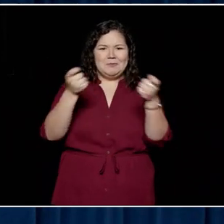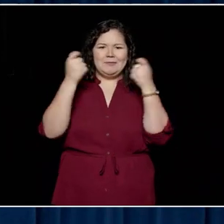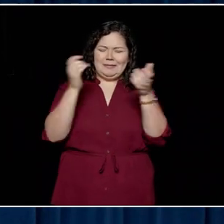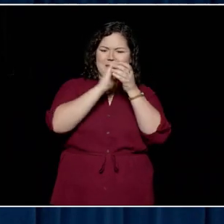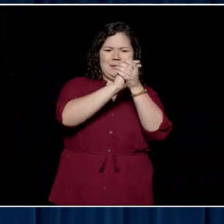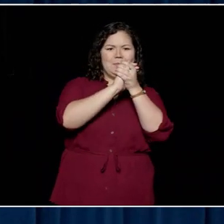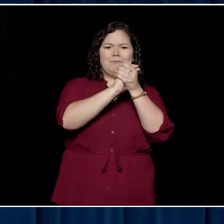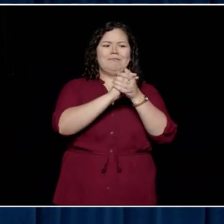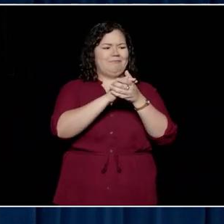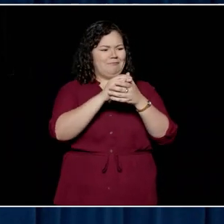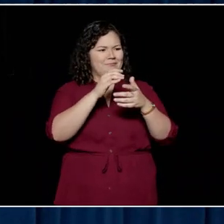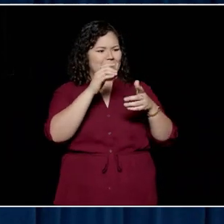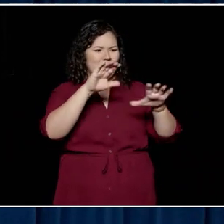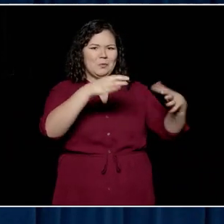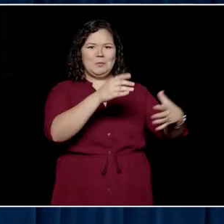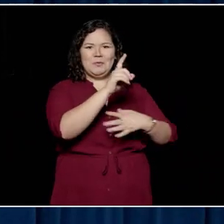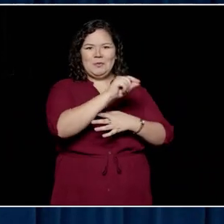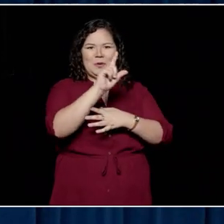of 2020.